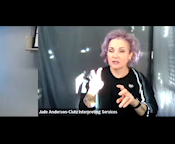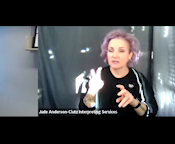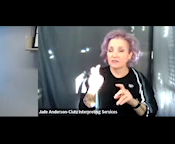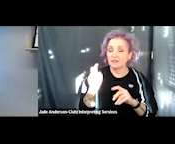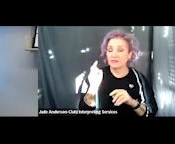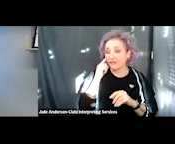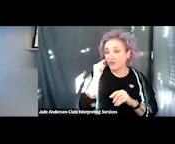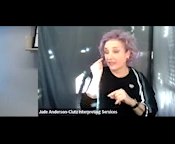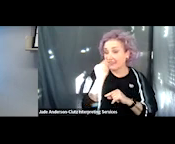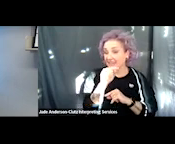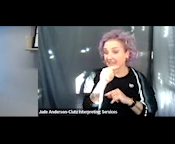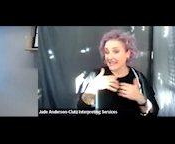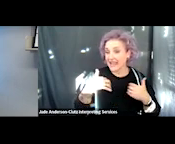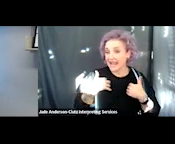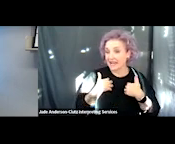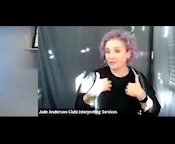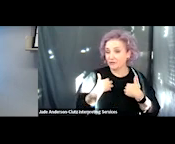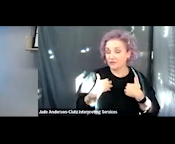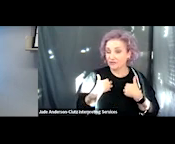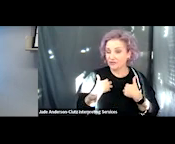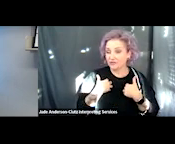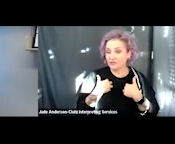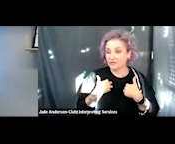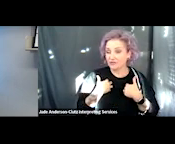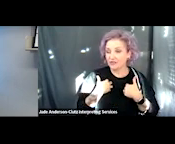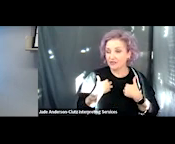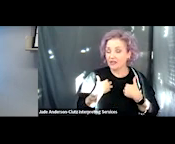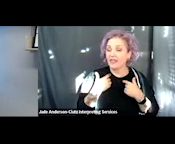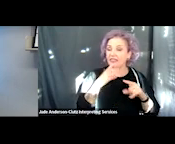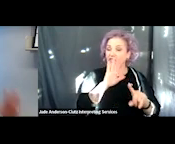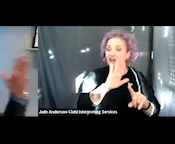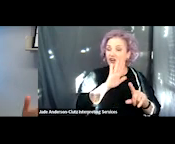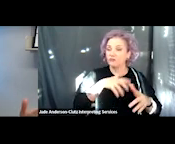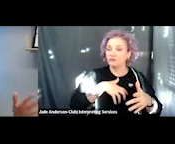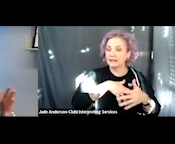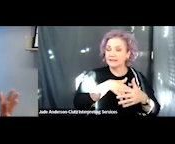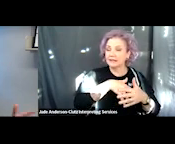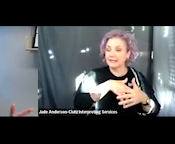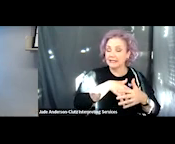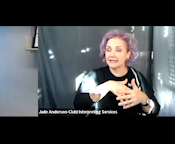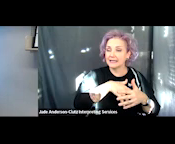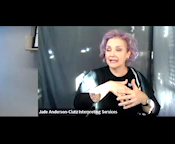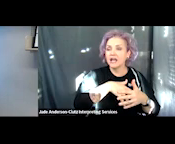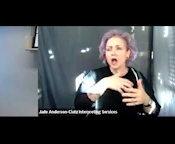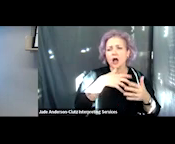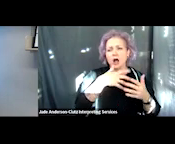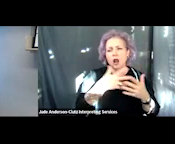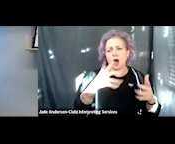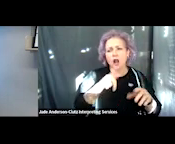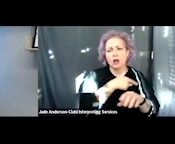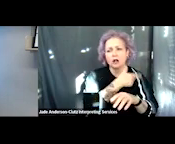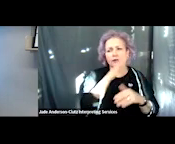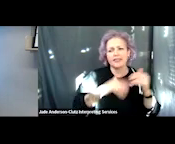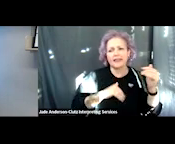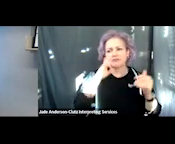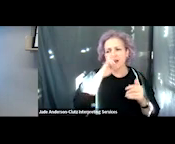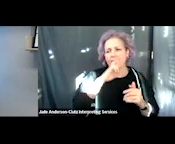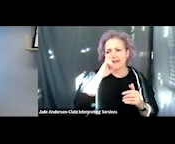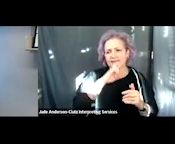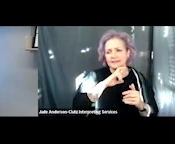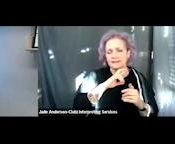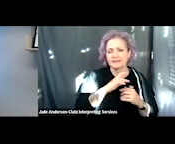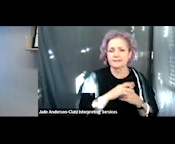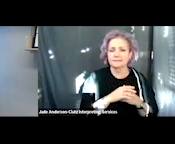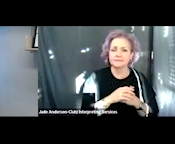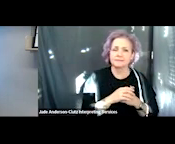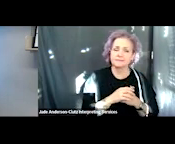and deliver is much longer than in rats. So what is actually causing these changes? So I, again, took